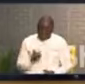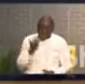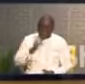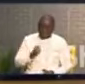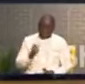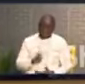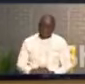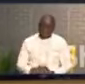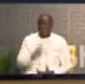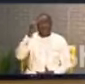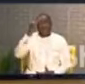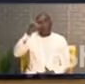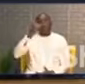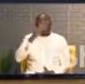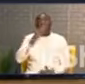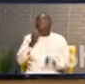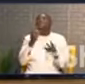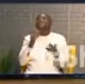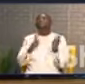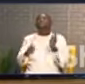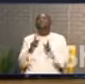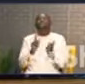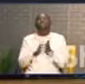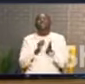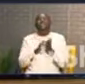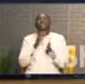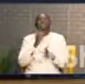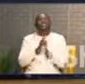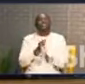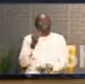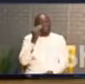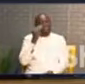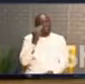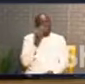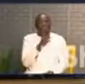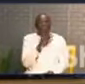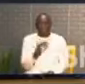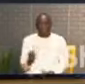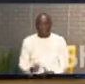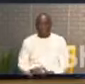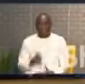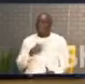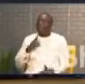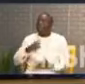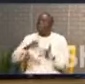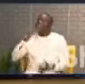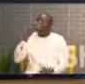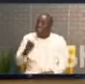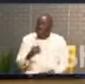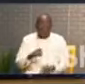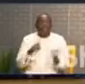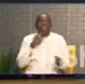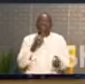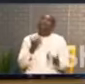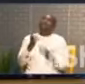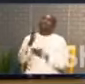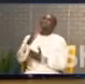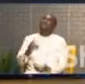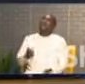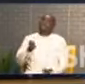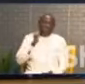many people who are just conscious of things, and they are saying, what is there? And you are saying, but God, after